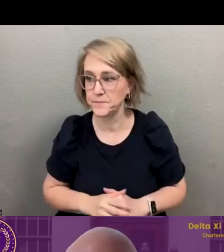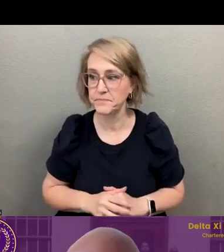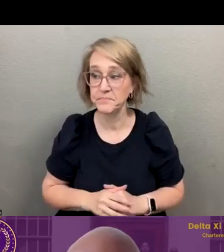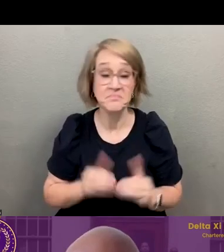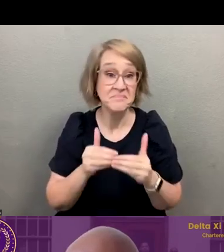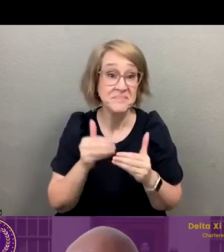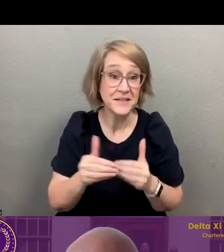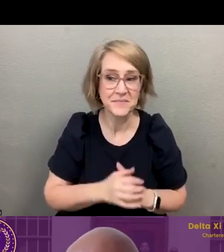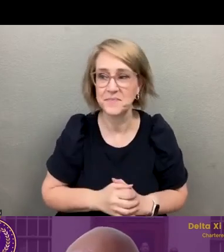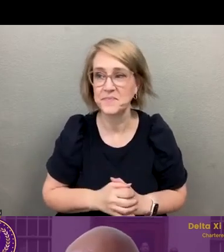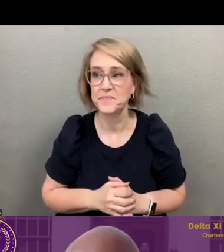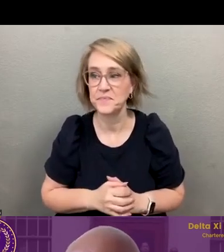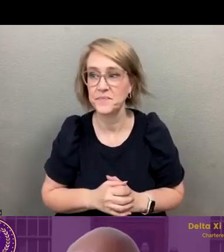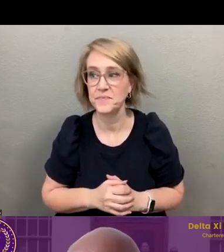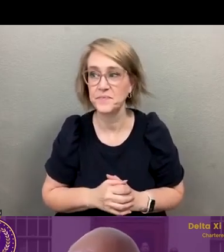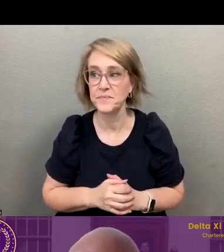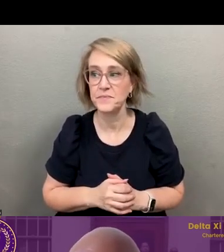slide.